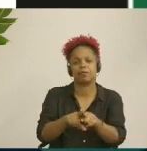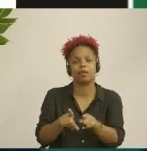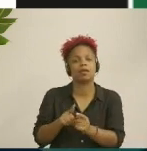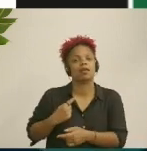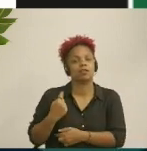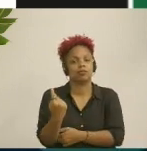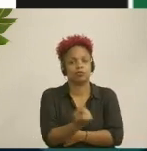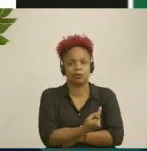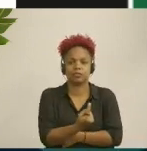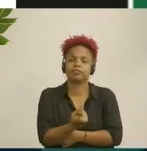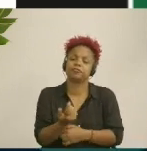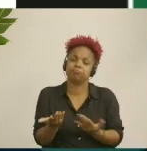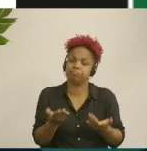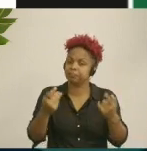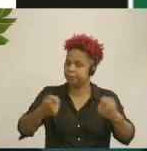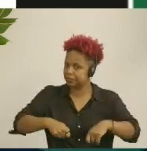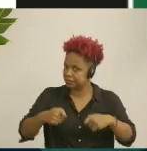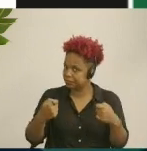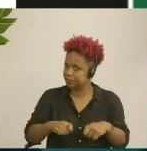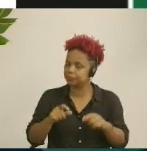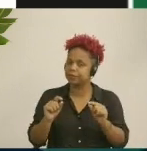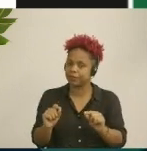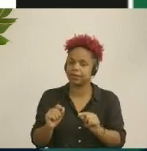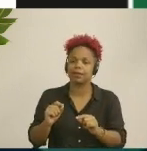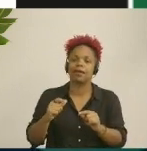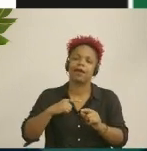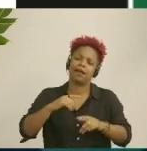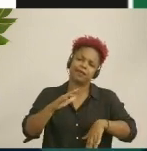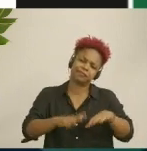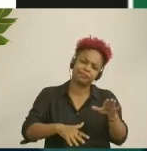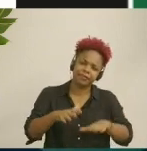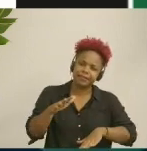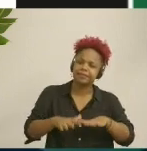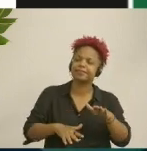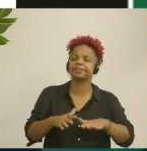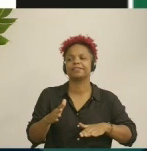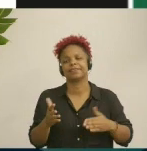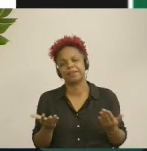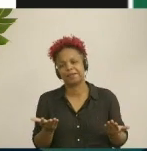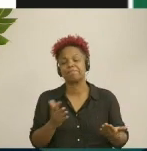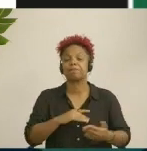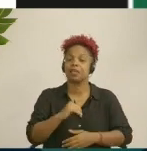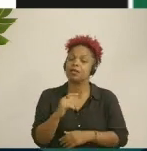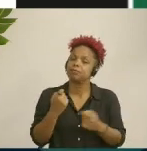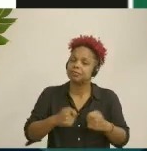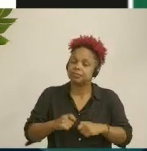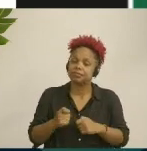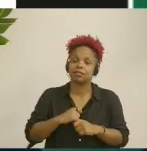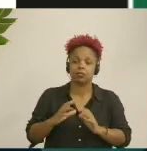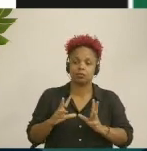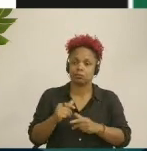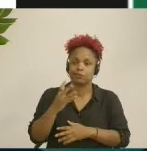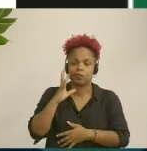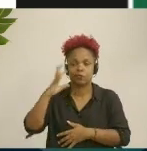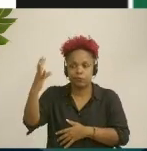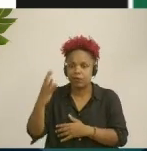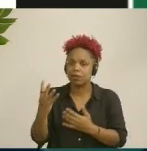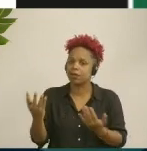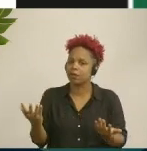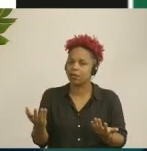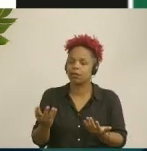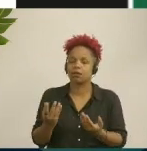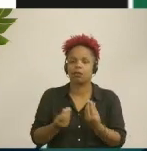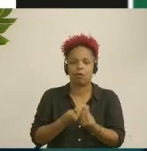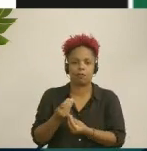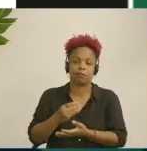driven. Often nowadays we're having to respond within days, at most weeks, with the best evidence, and focused